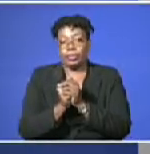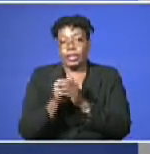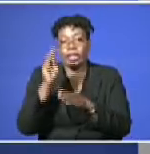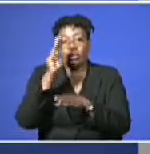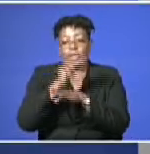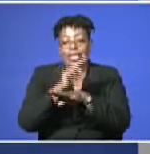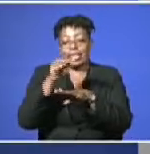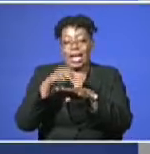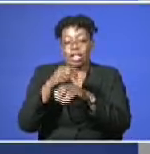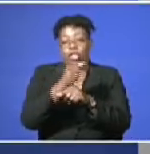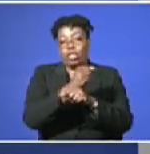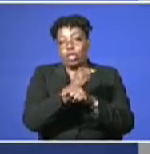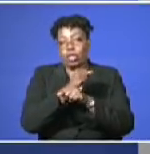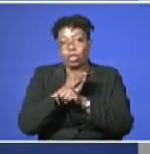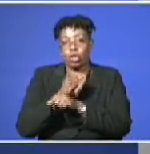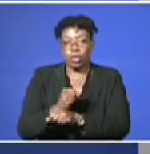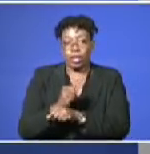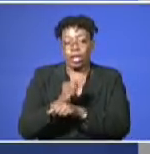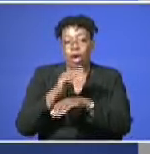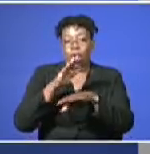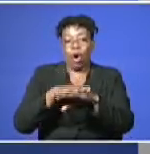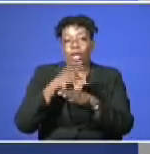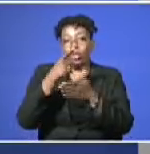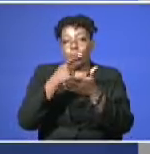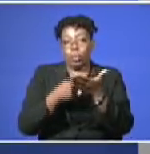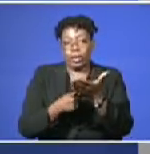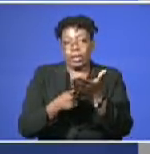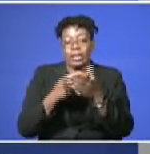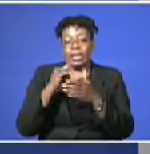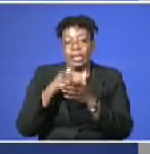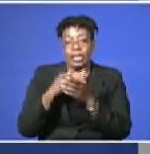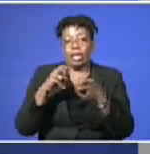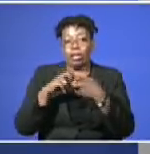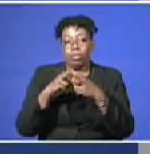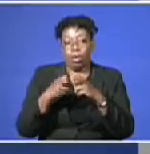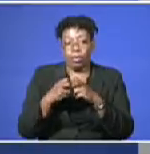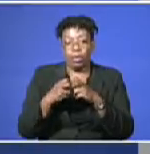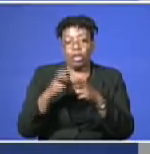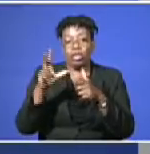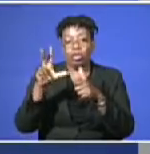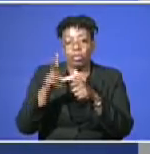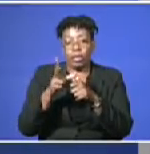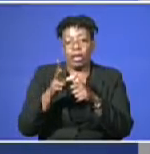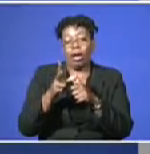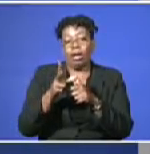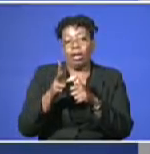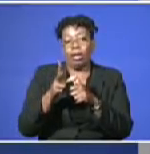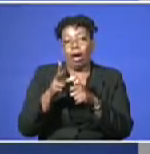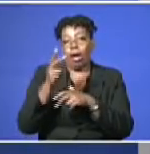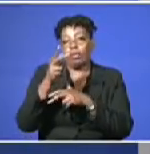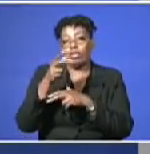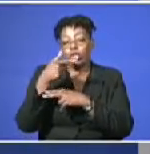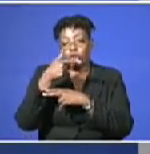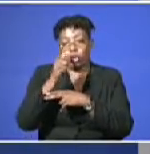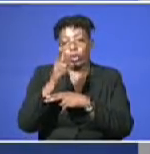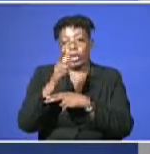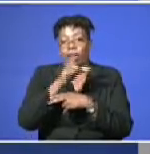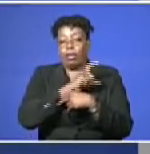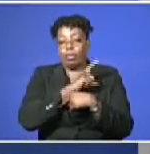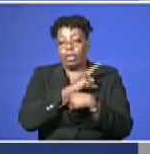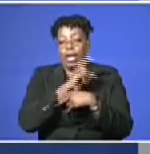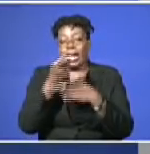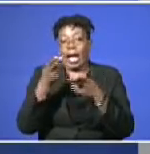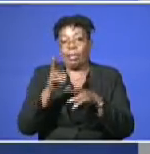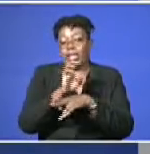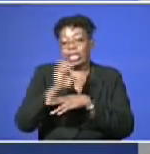The Minister of National Security is weighing in on what's become a controversial fatal triple shooting of suspects in a police operation off the Eastern